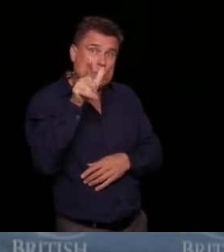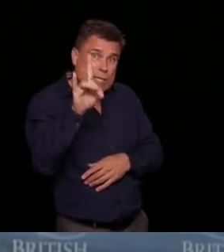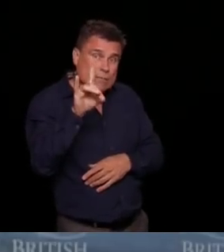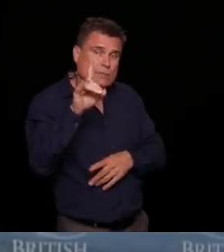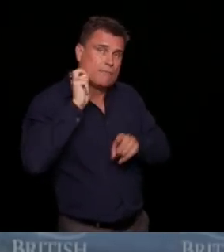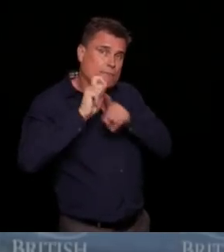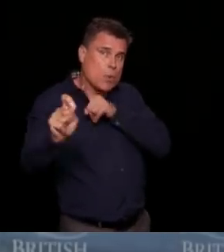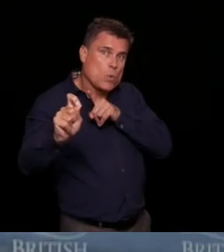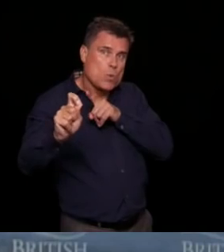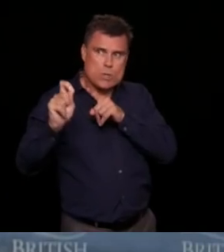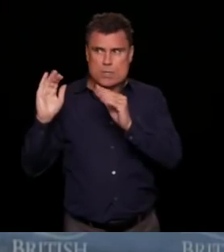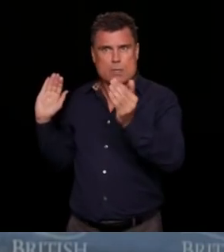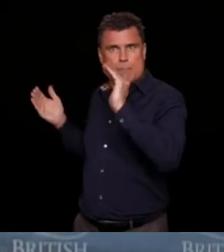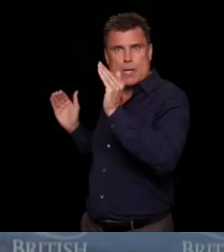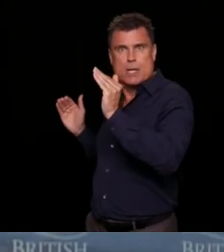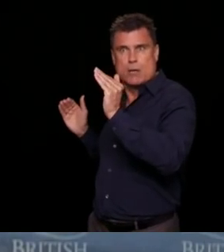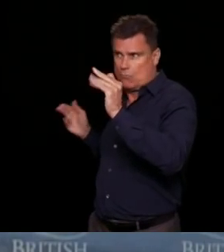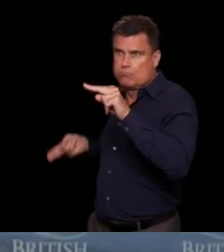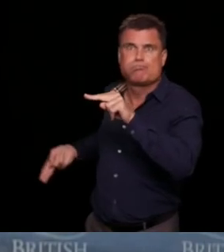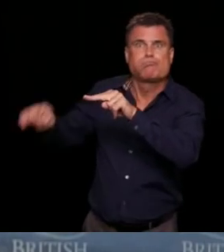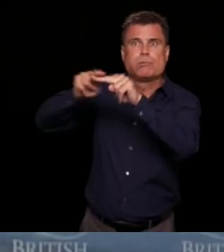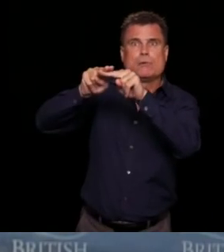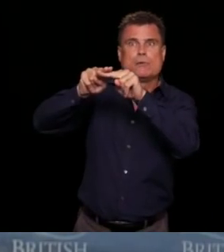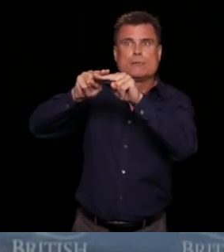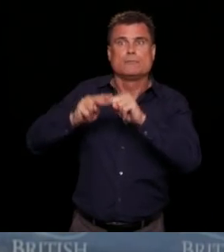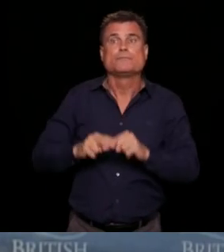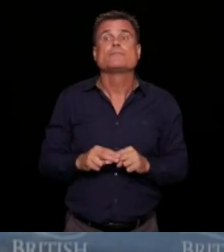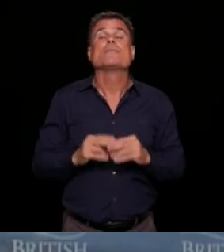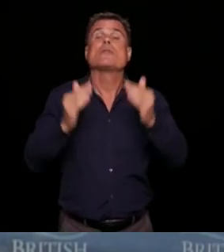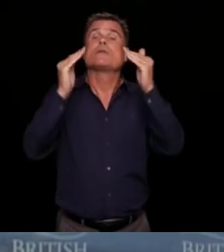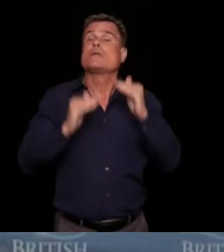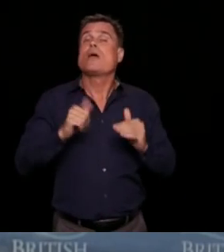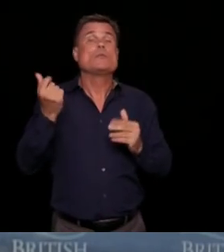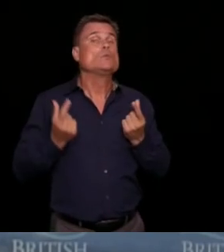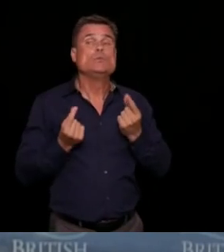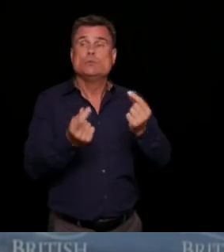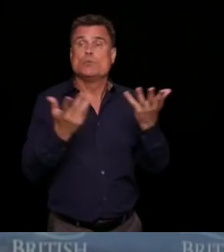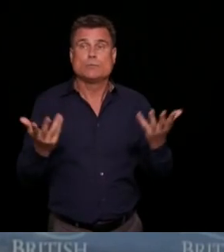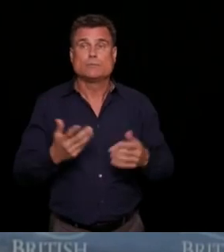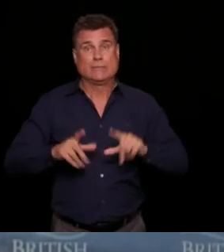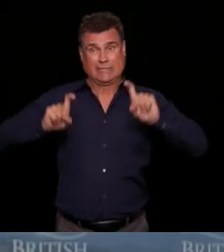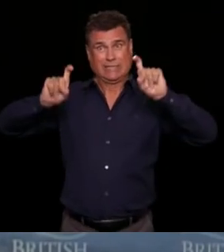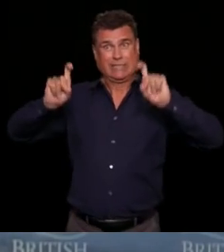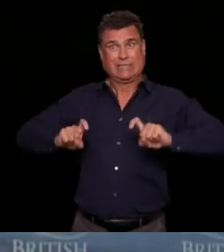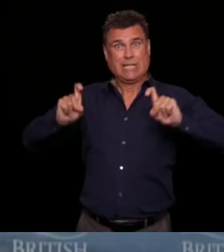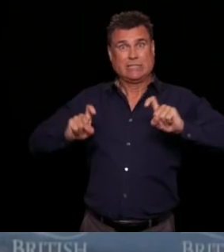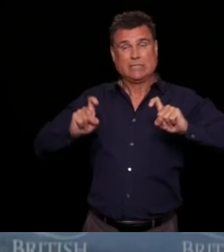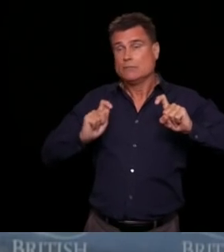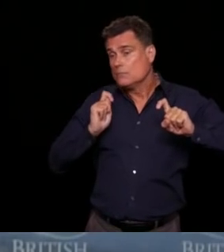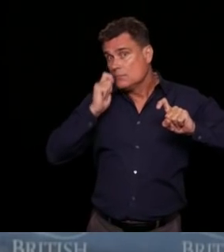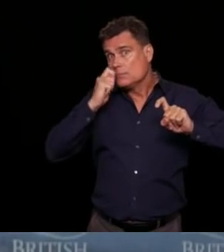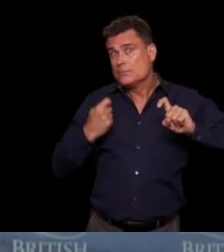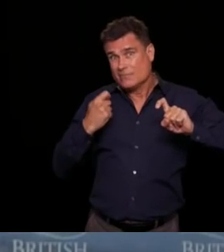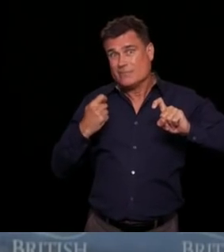2,728. We're also, of course, increasing in the amount of testing we're doing, and we've significantly seen that